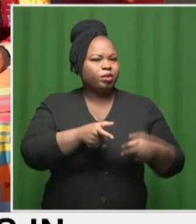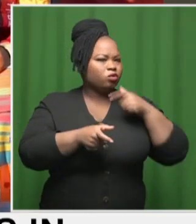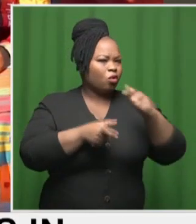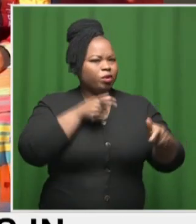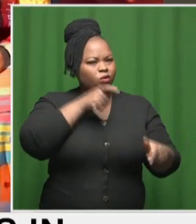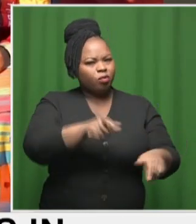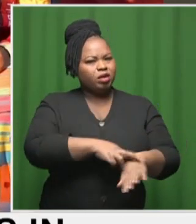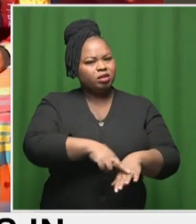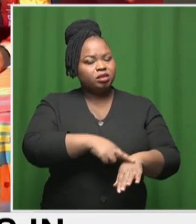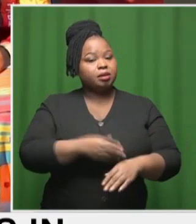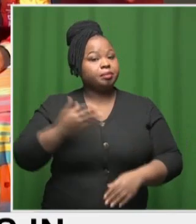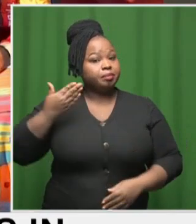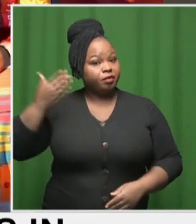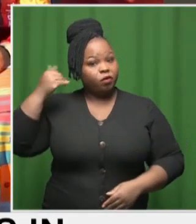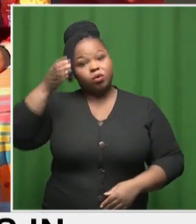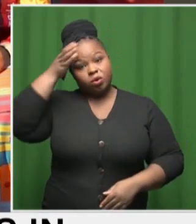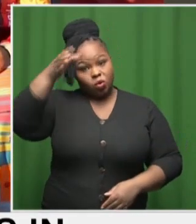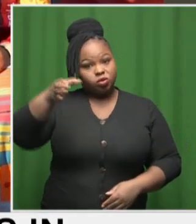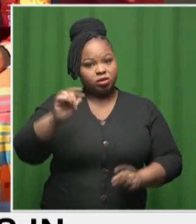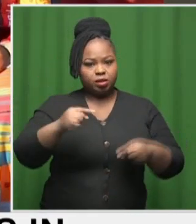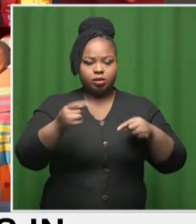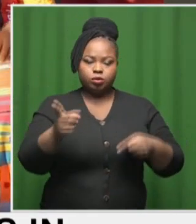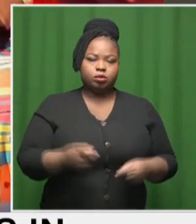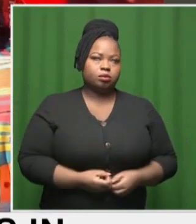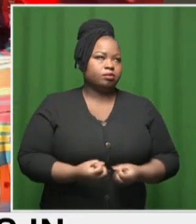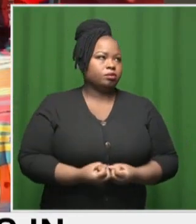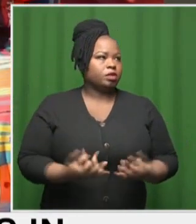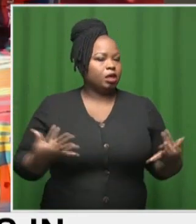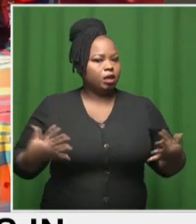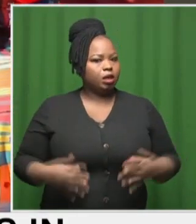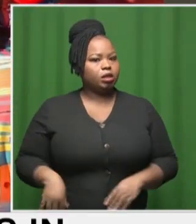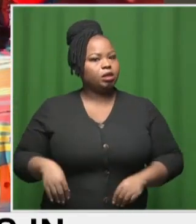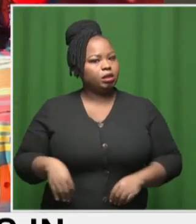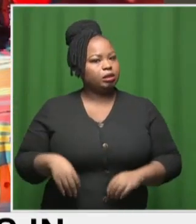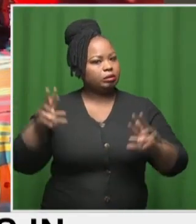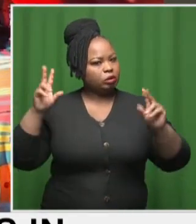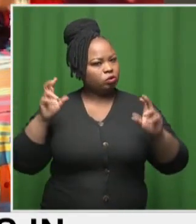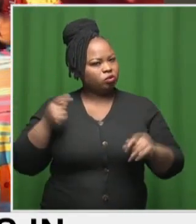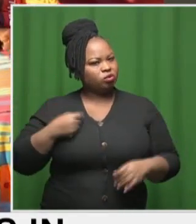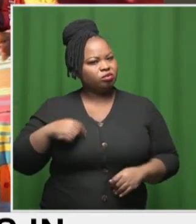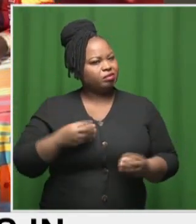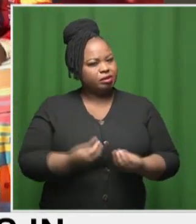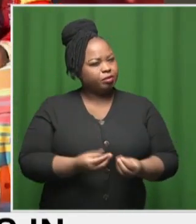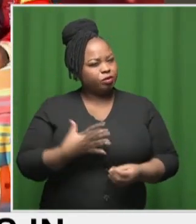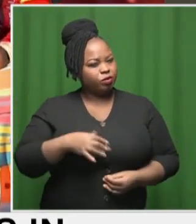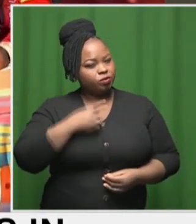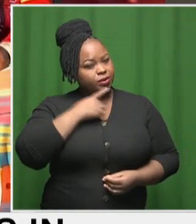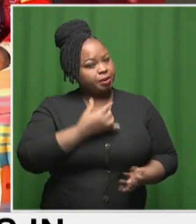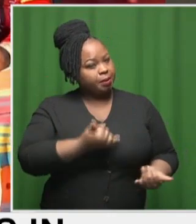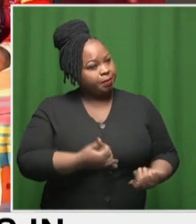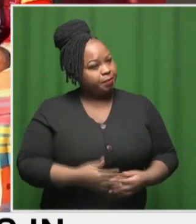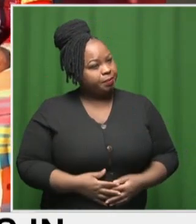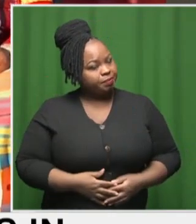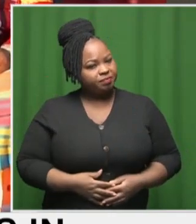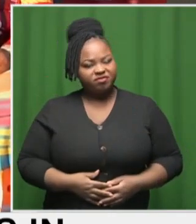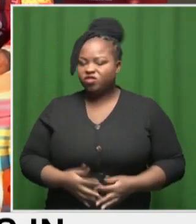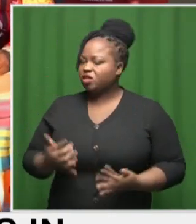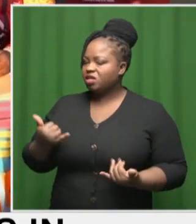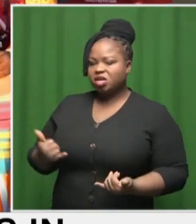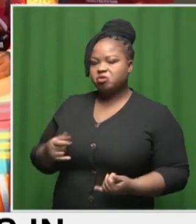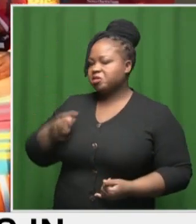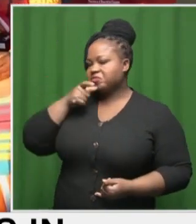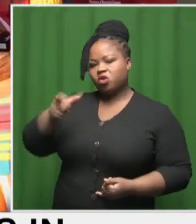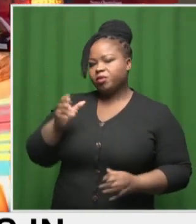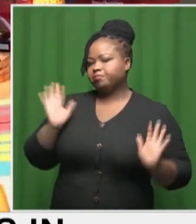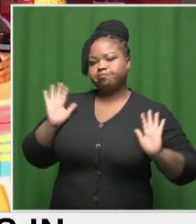that have been made by former coaches against you, and lots of issues. Is there anything you would like to say about it now? Leanne, for now, I'm not going to